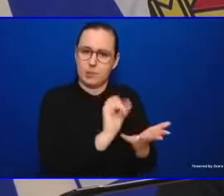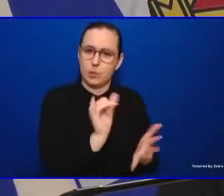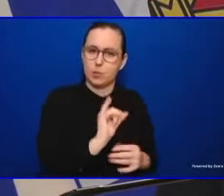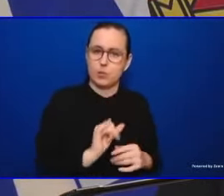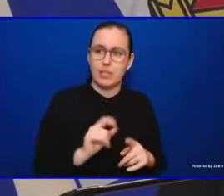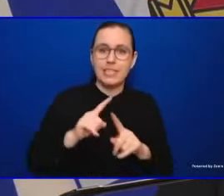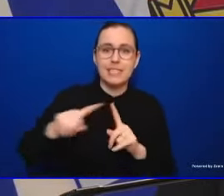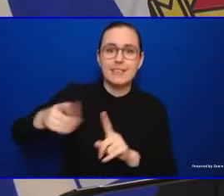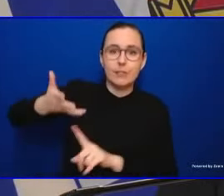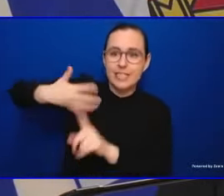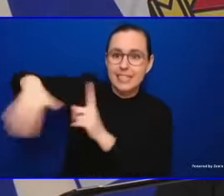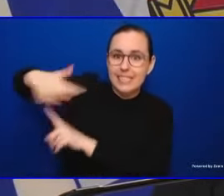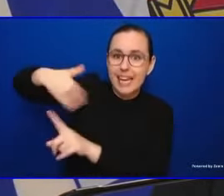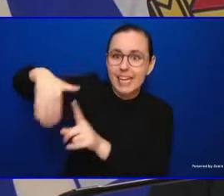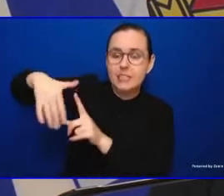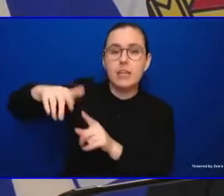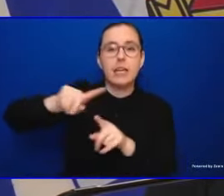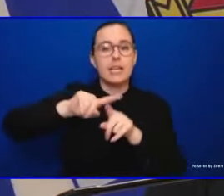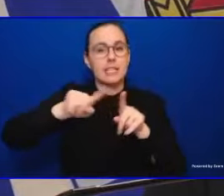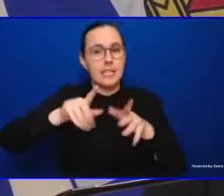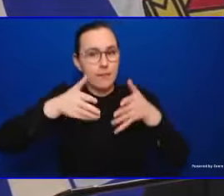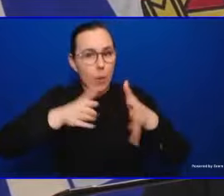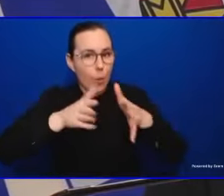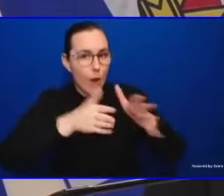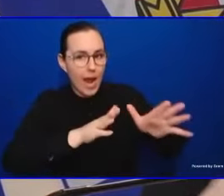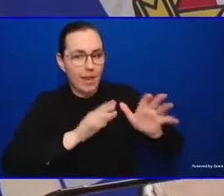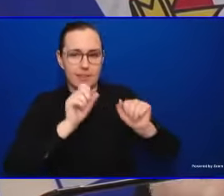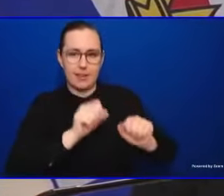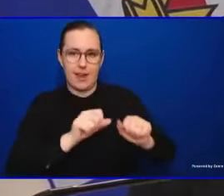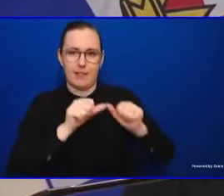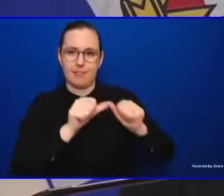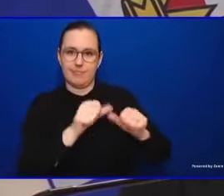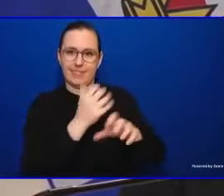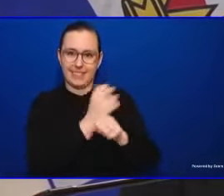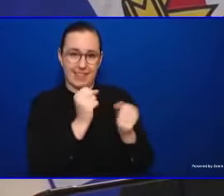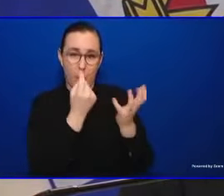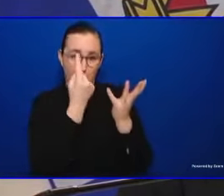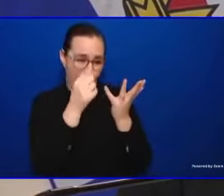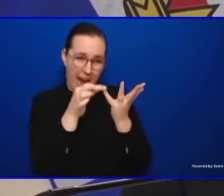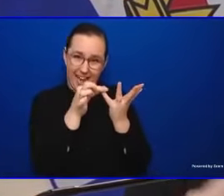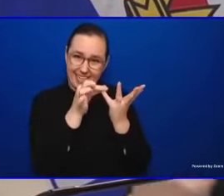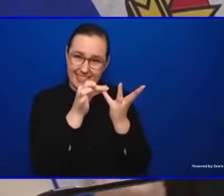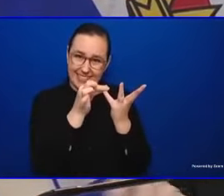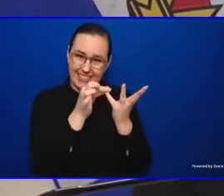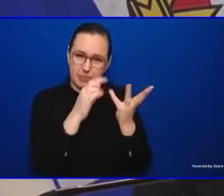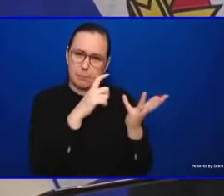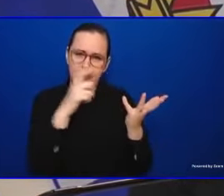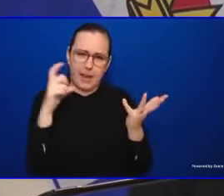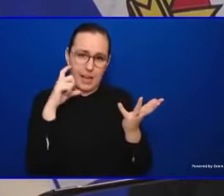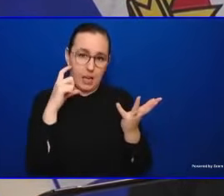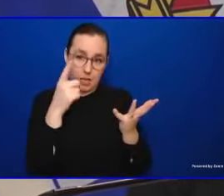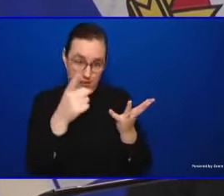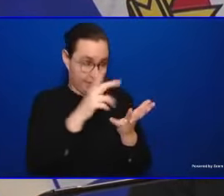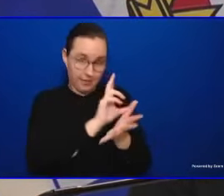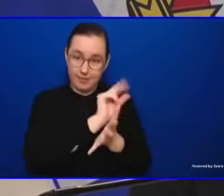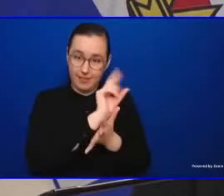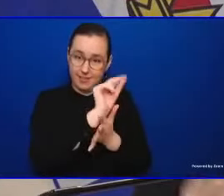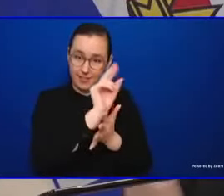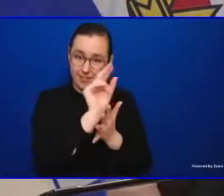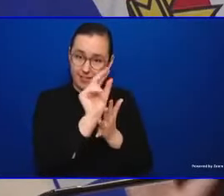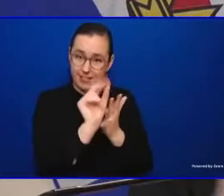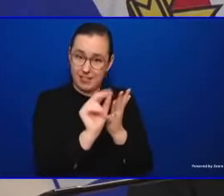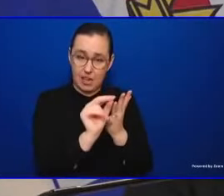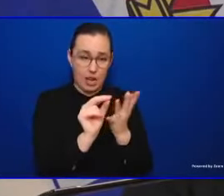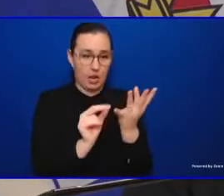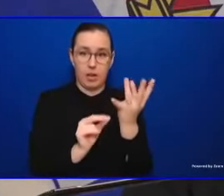it's everything that we do that makes a difference so that you don't have to rely on the increased filtration